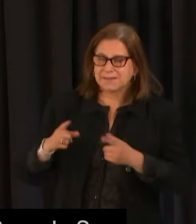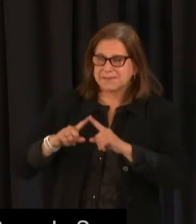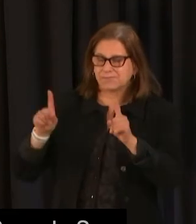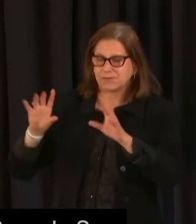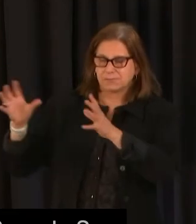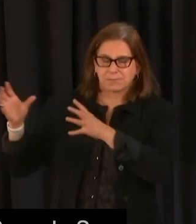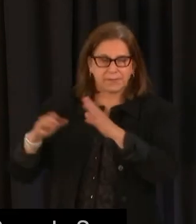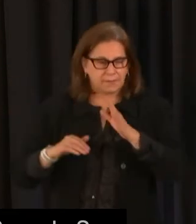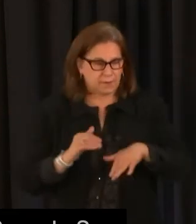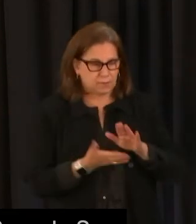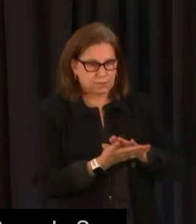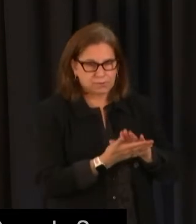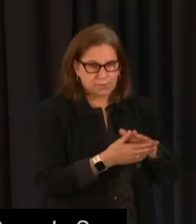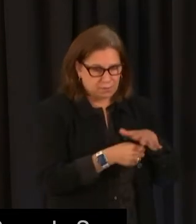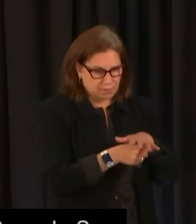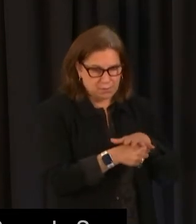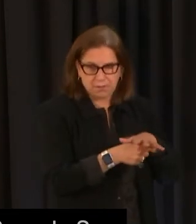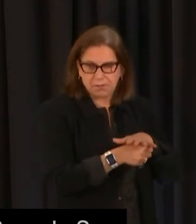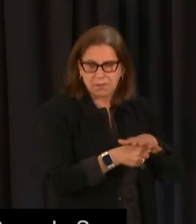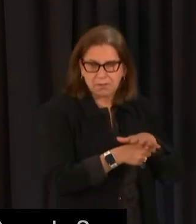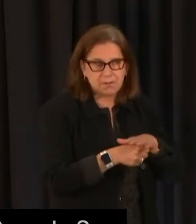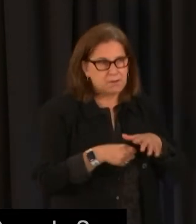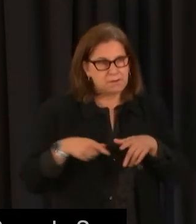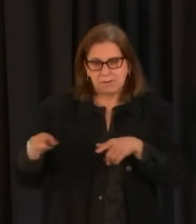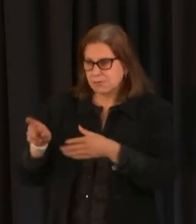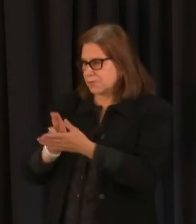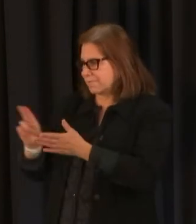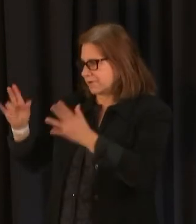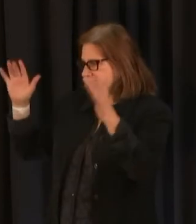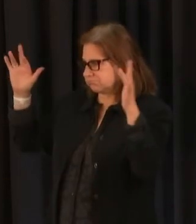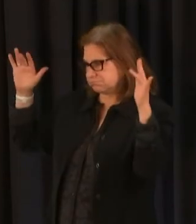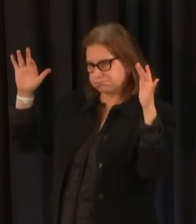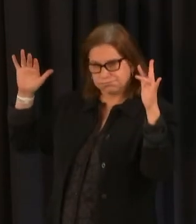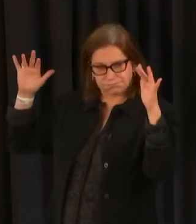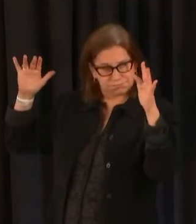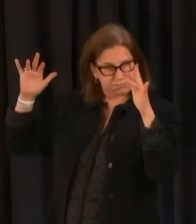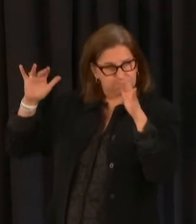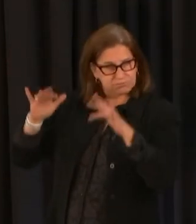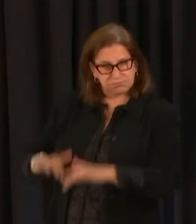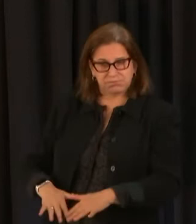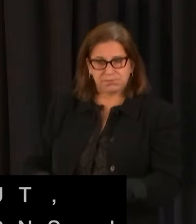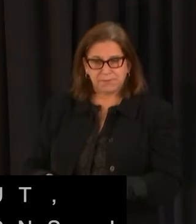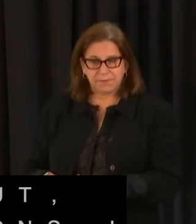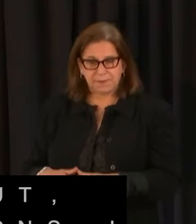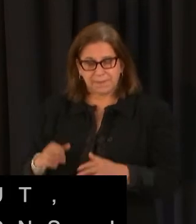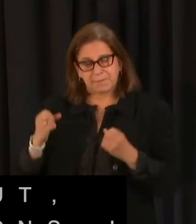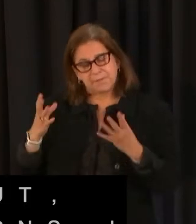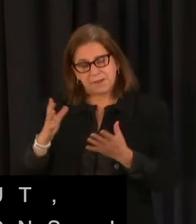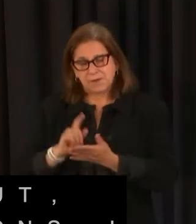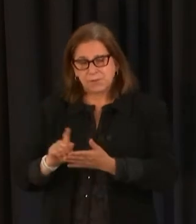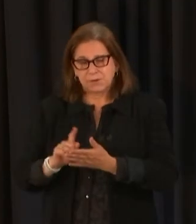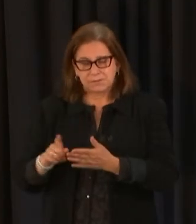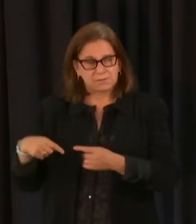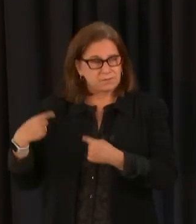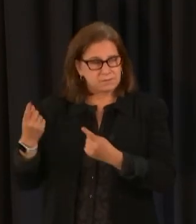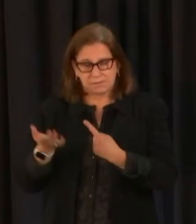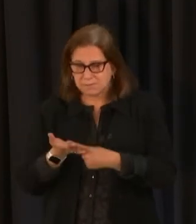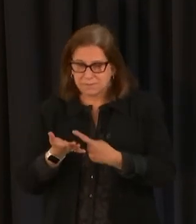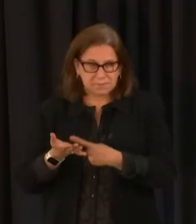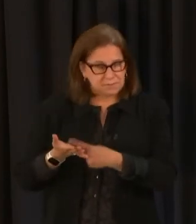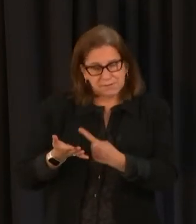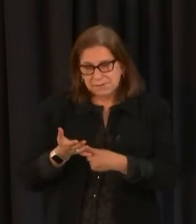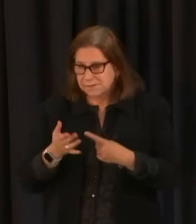population. But Mark, you're raising questions that I know that we're going to be grappling with for weeks and months to come